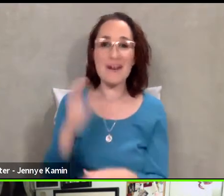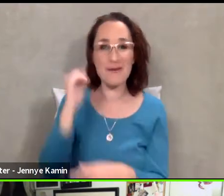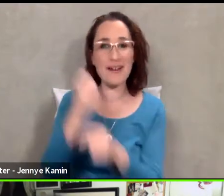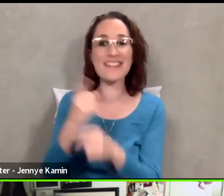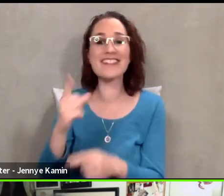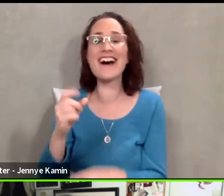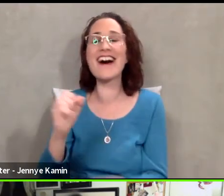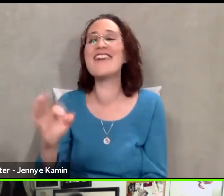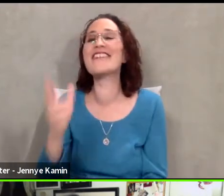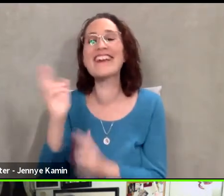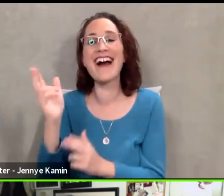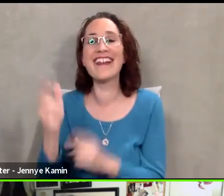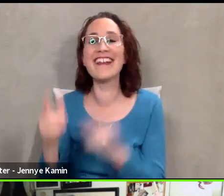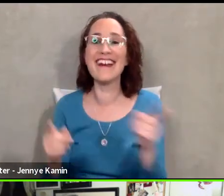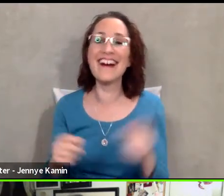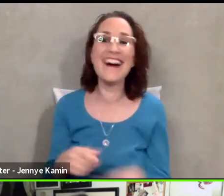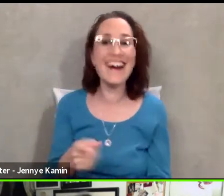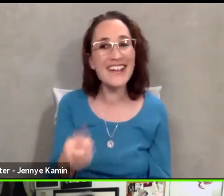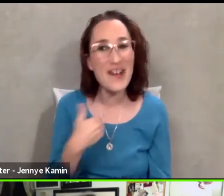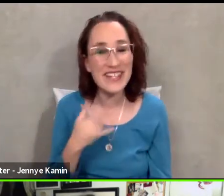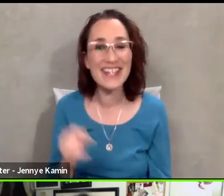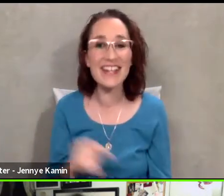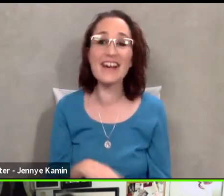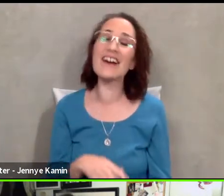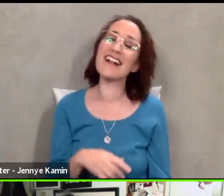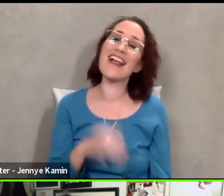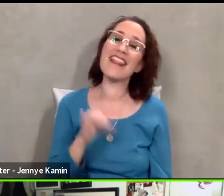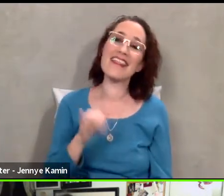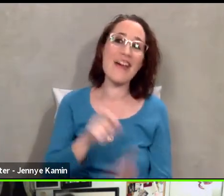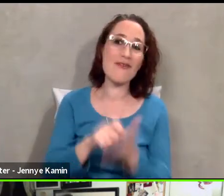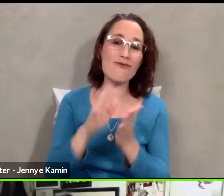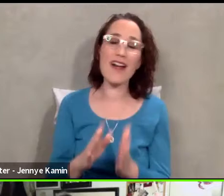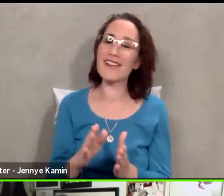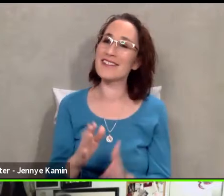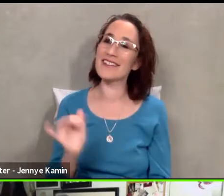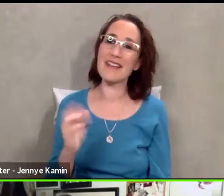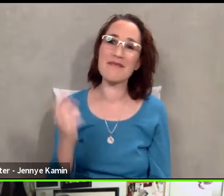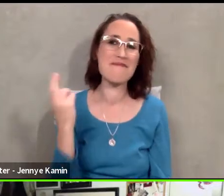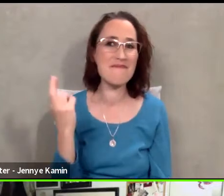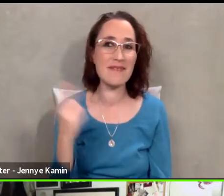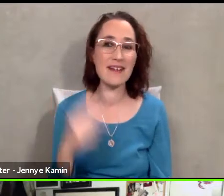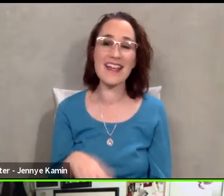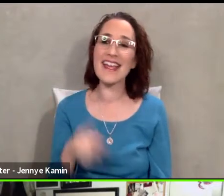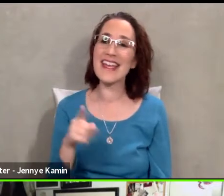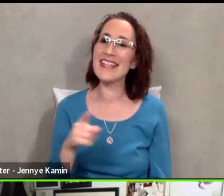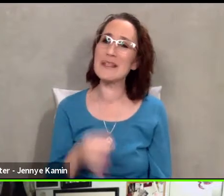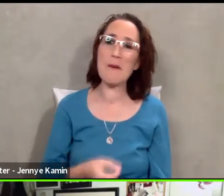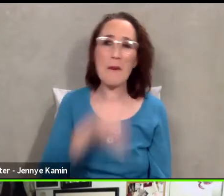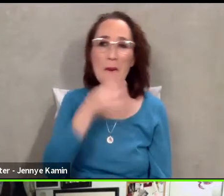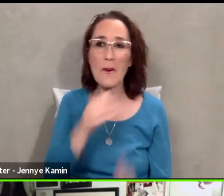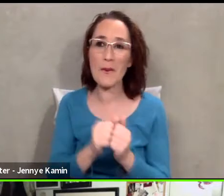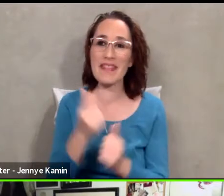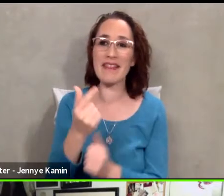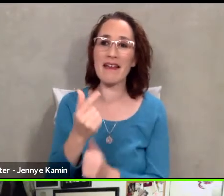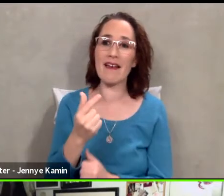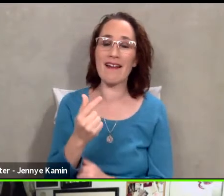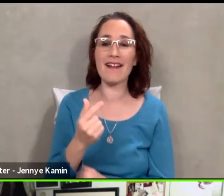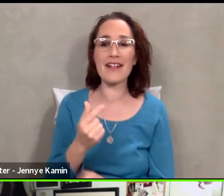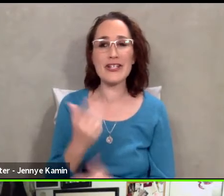dude, he's like one of my best friends and also one of the most, the champions of gallows wit. But you know, Marwan,